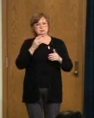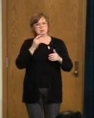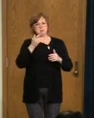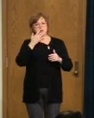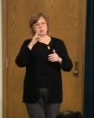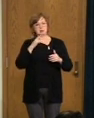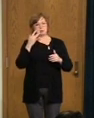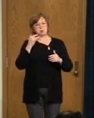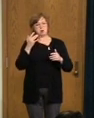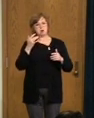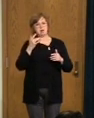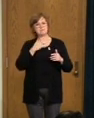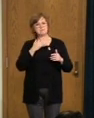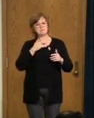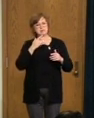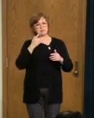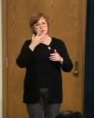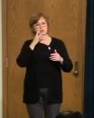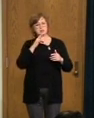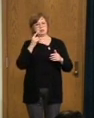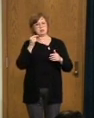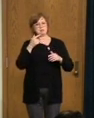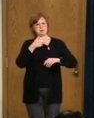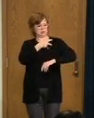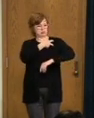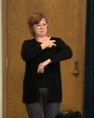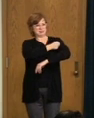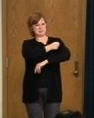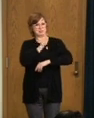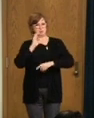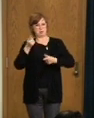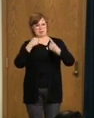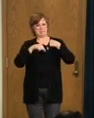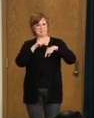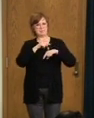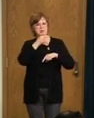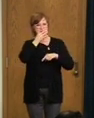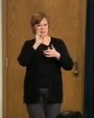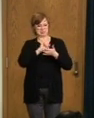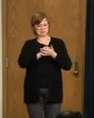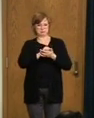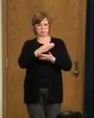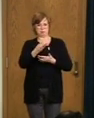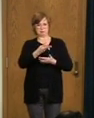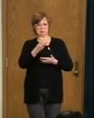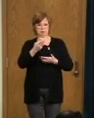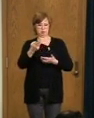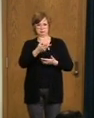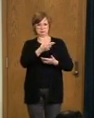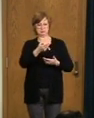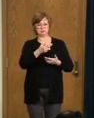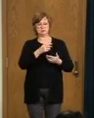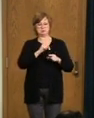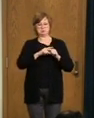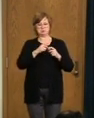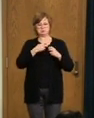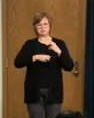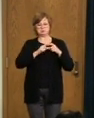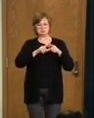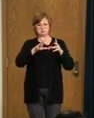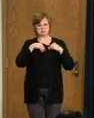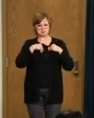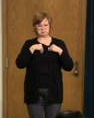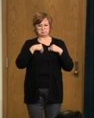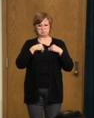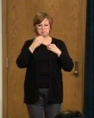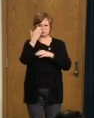first shipment of vaccines arriving midweek this week. But this is a bitter pill. It's a bitter pill for us as